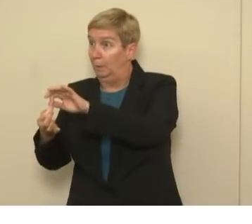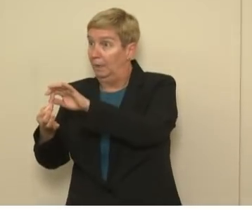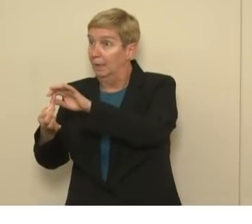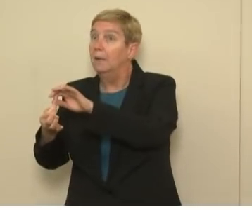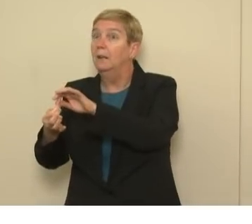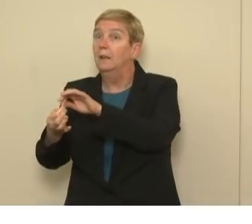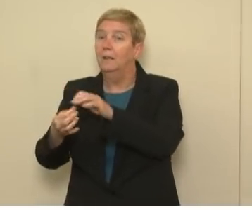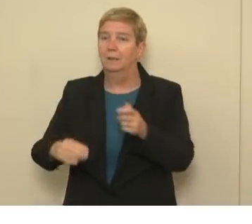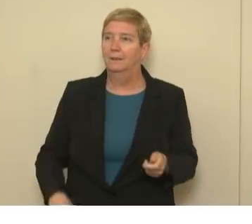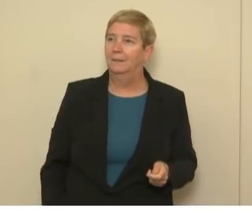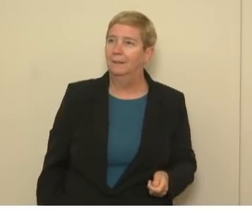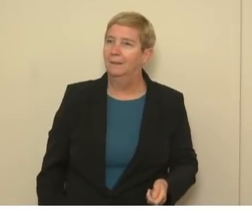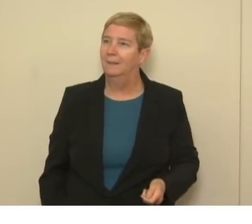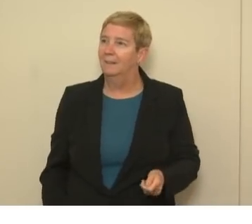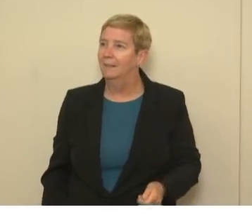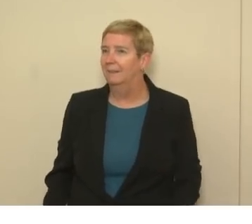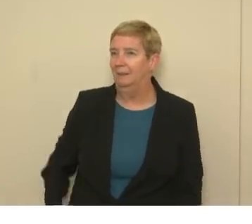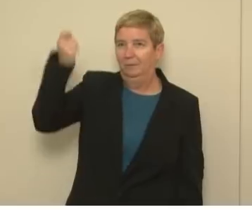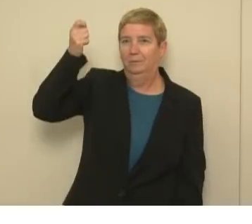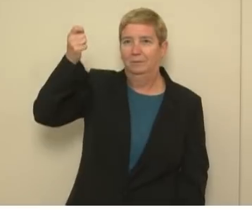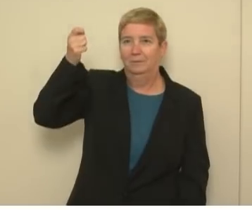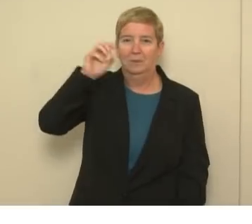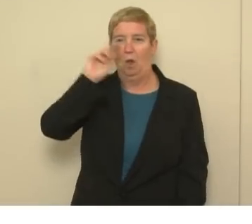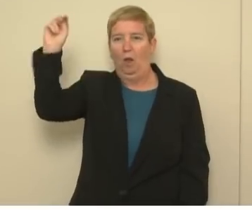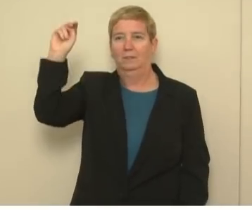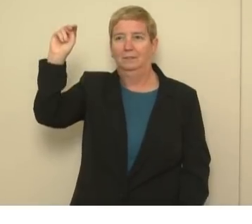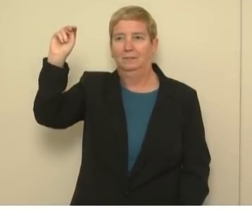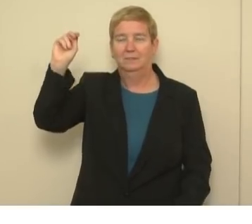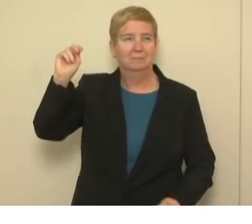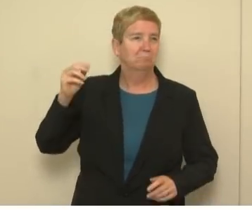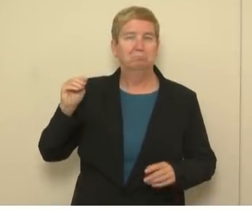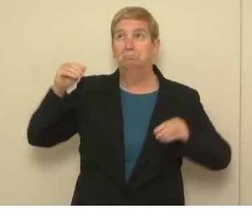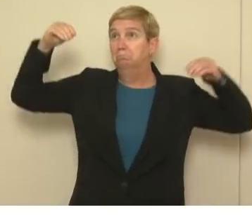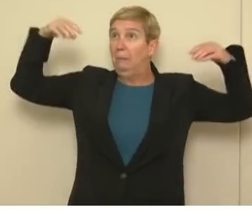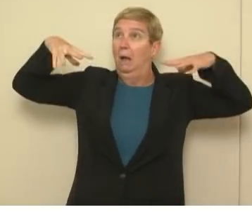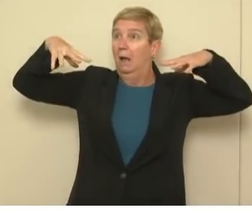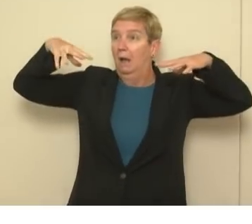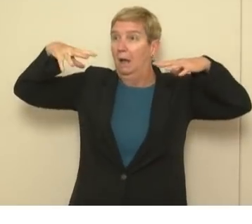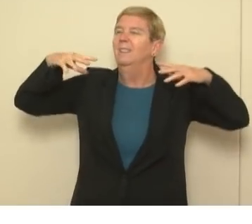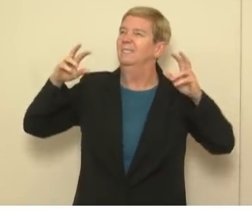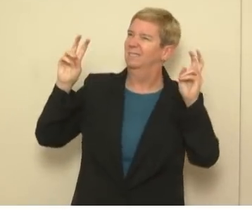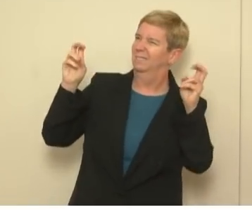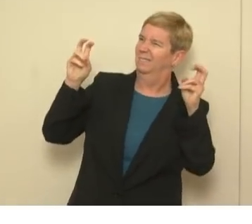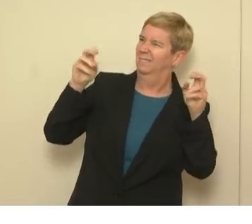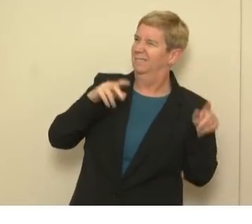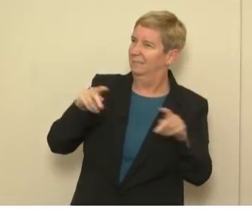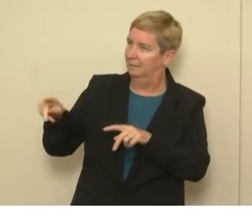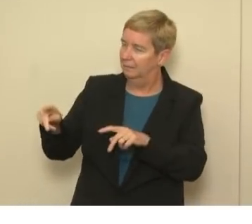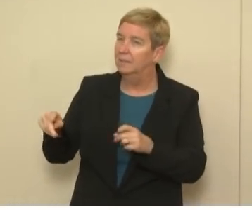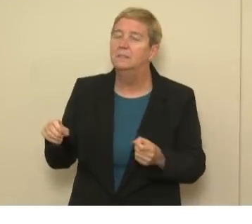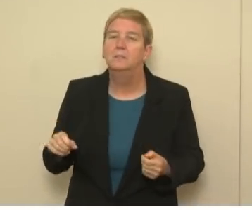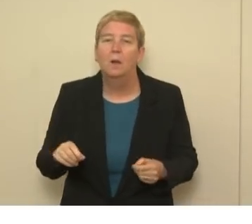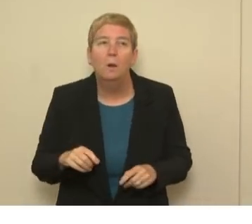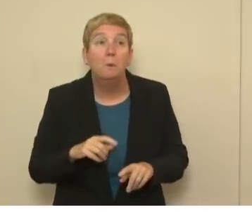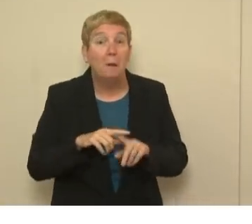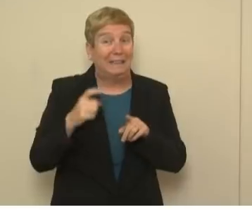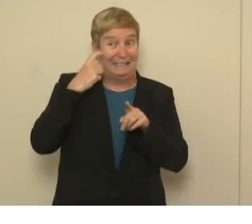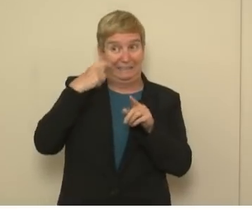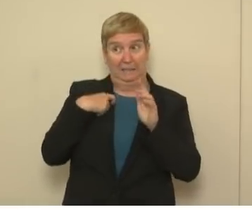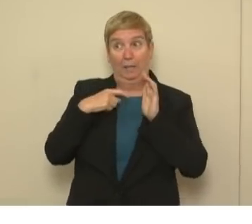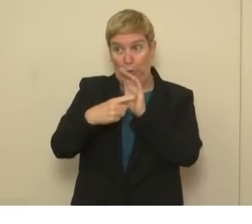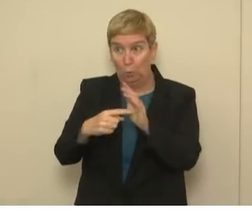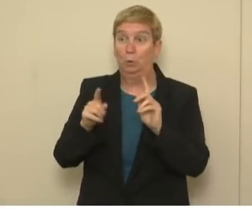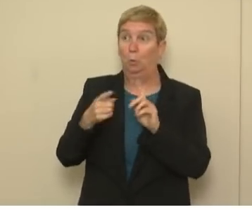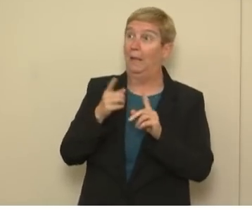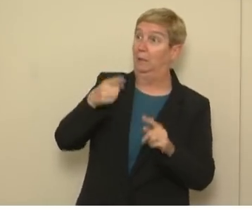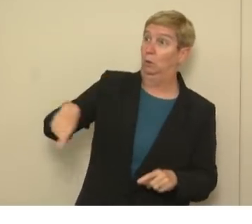as flipping that switch on the right, turning the lights on bright. And so, and as you know, from the curves I just showed you, that we had a